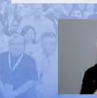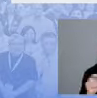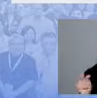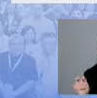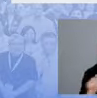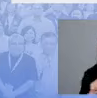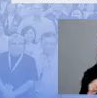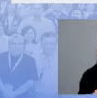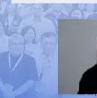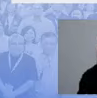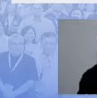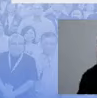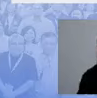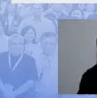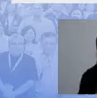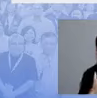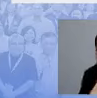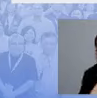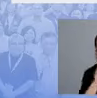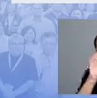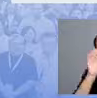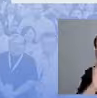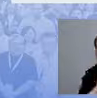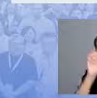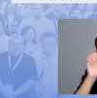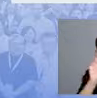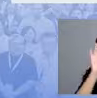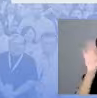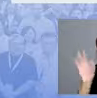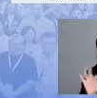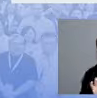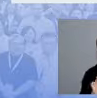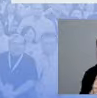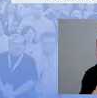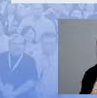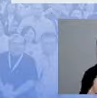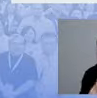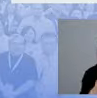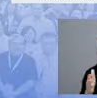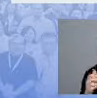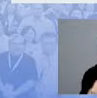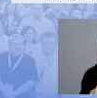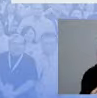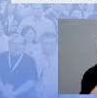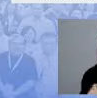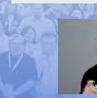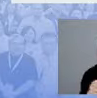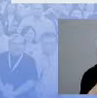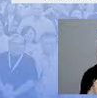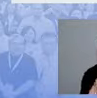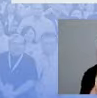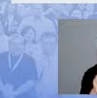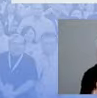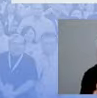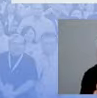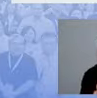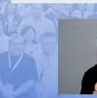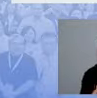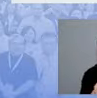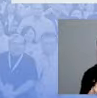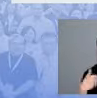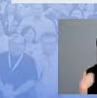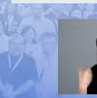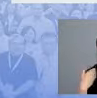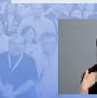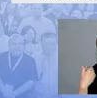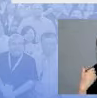well as the impact evaluation framework of the Malaysian plan and so on. And also we have partners as well as youth. Youth is